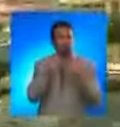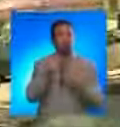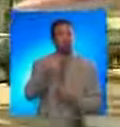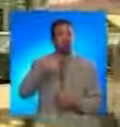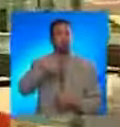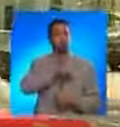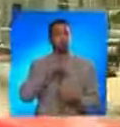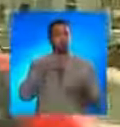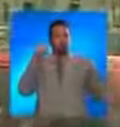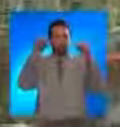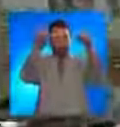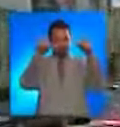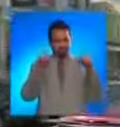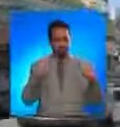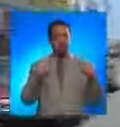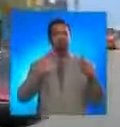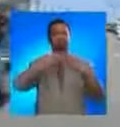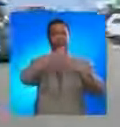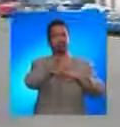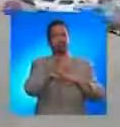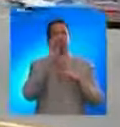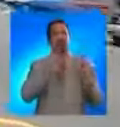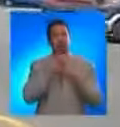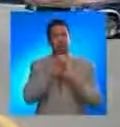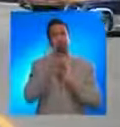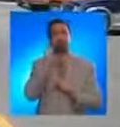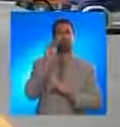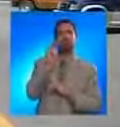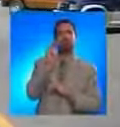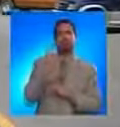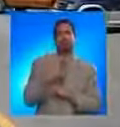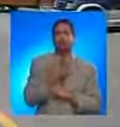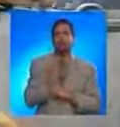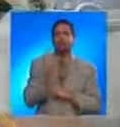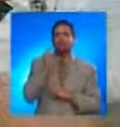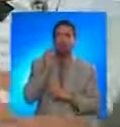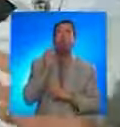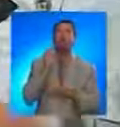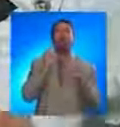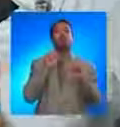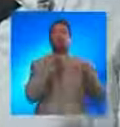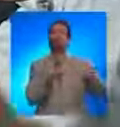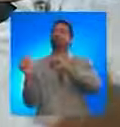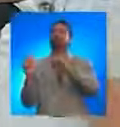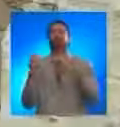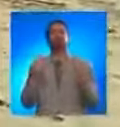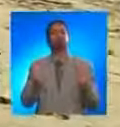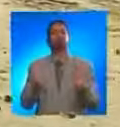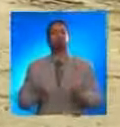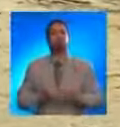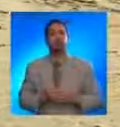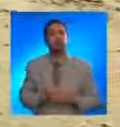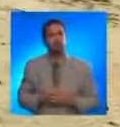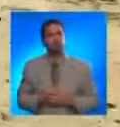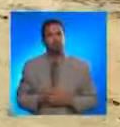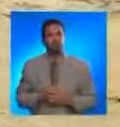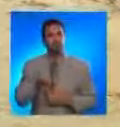most populated and traveled areas, advising people to move away from the shore as soon as they feel a strong